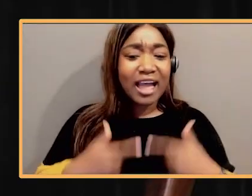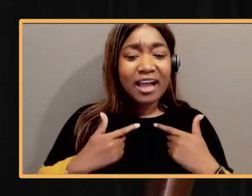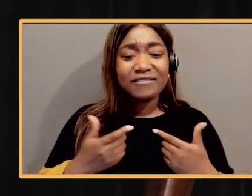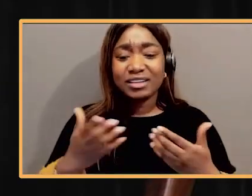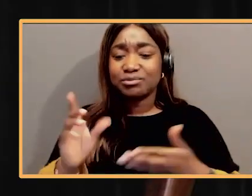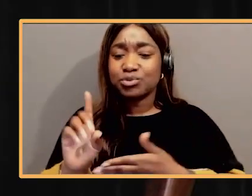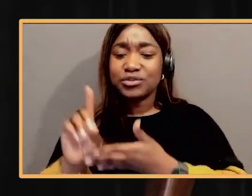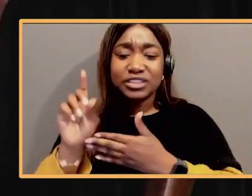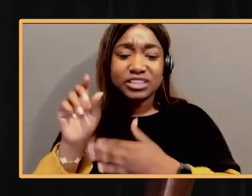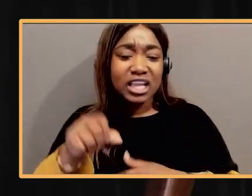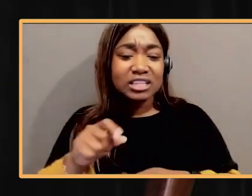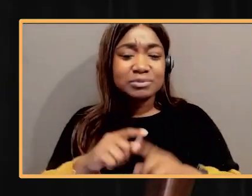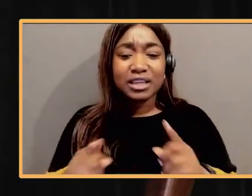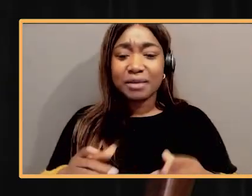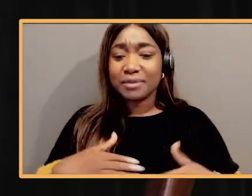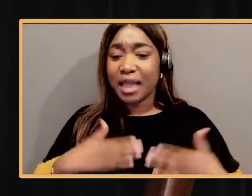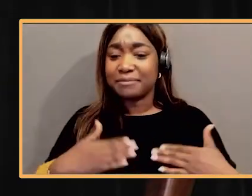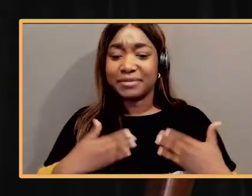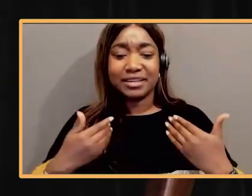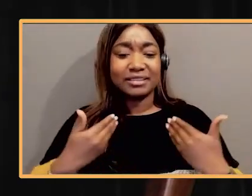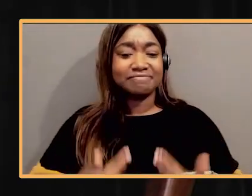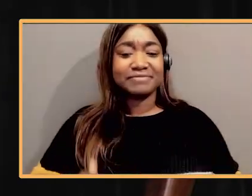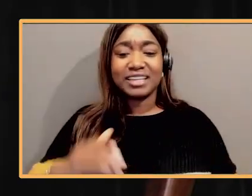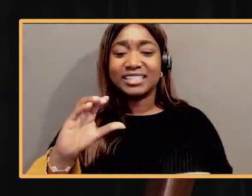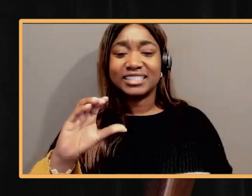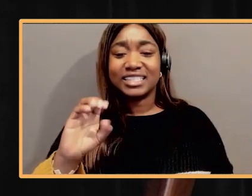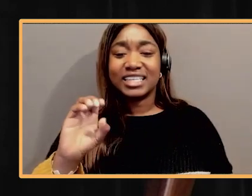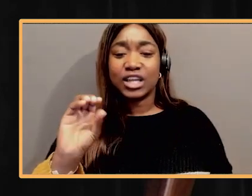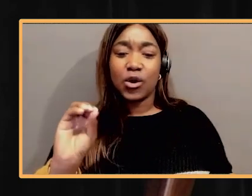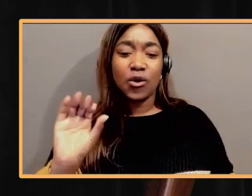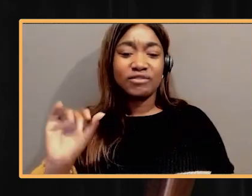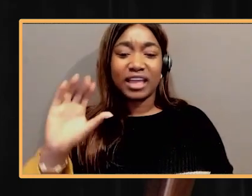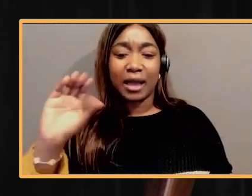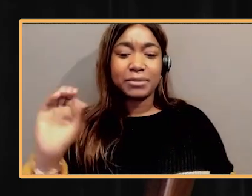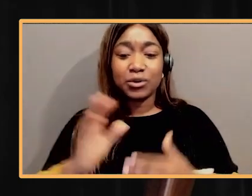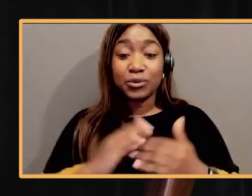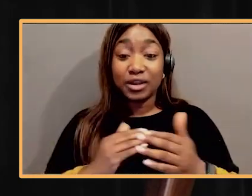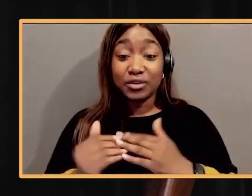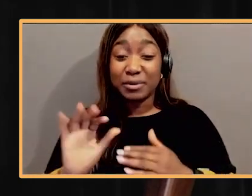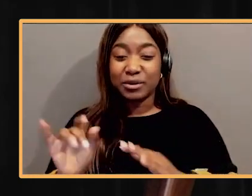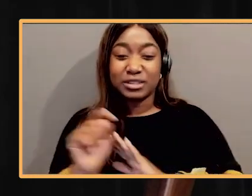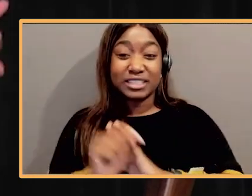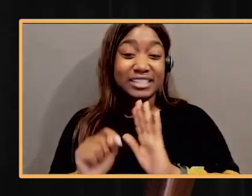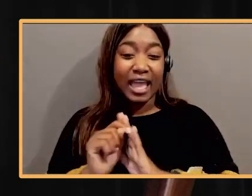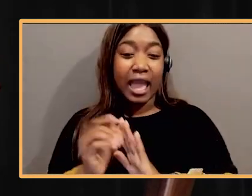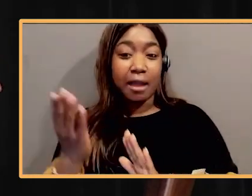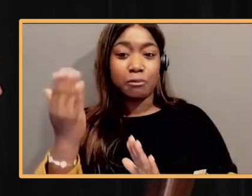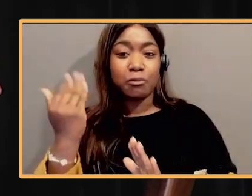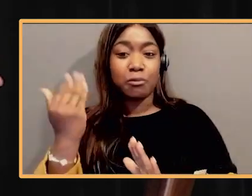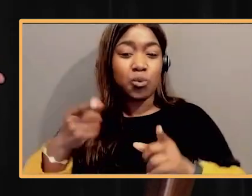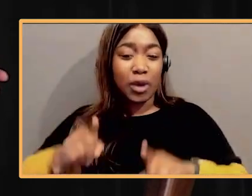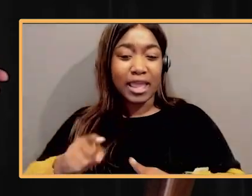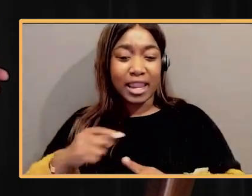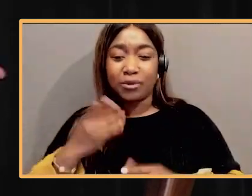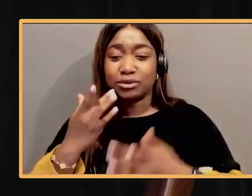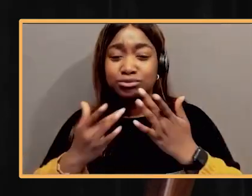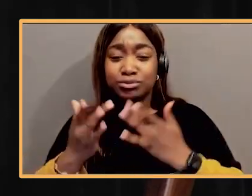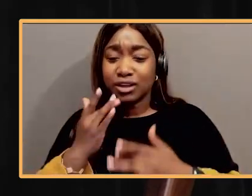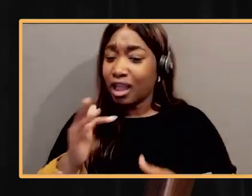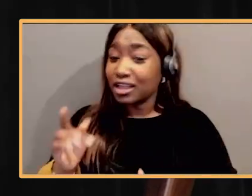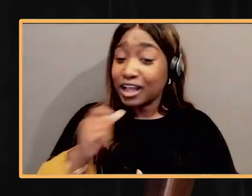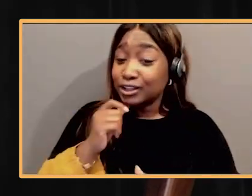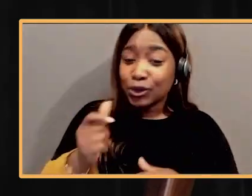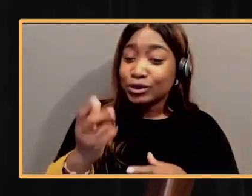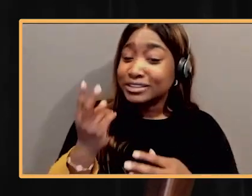And yes, now I'm glad that I'm the CEO of what have you, but there was a time when, and I'm like, I don't doubt that at all, Chad. I really